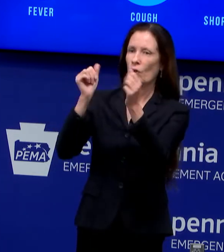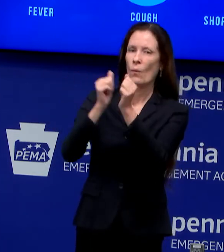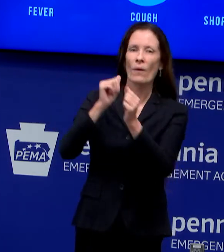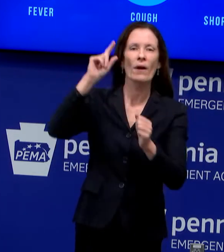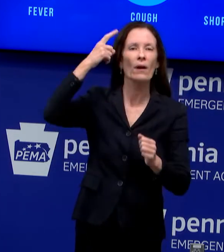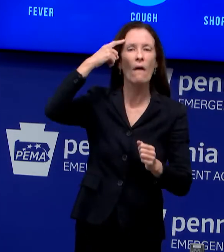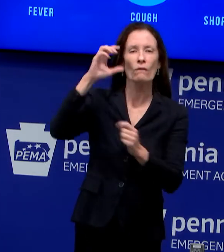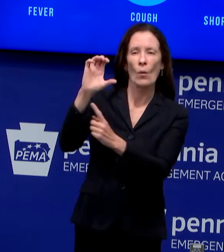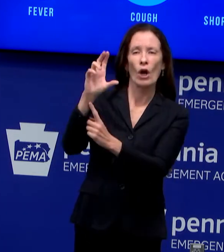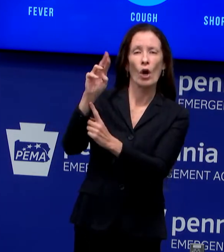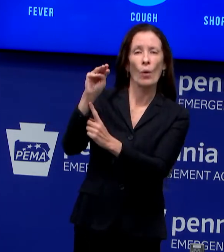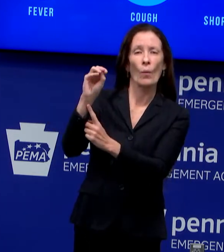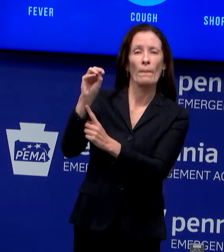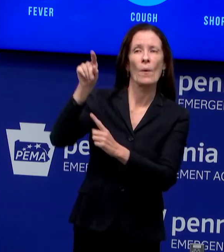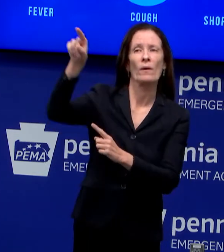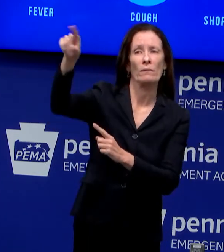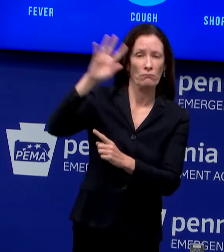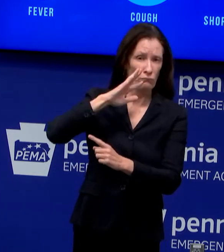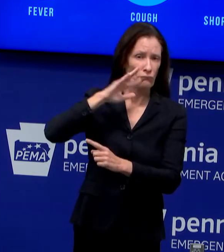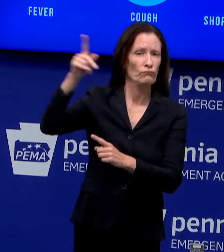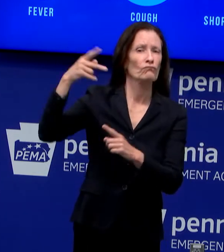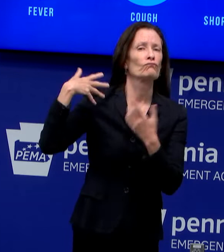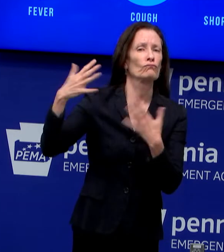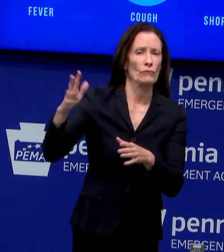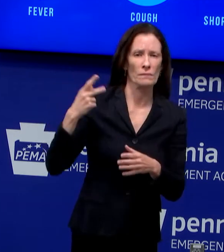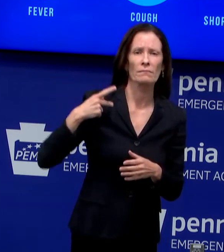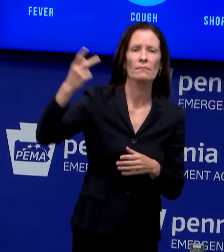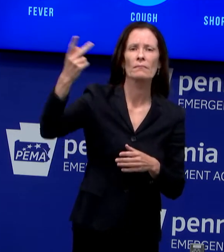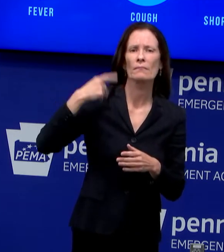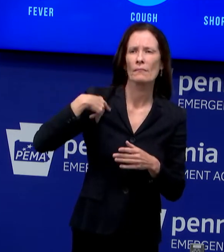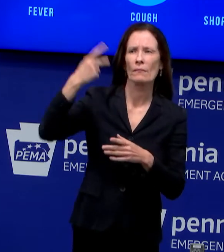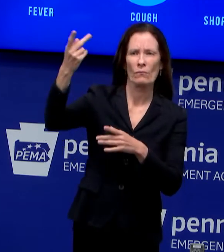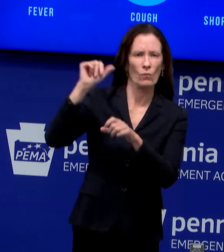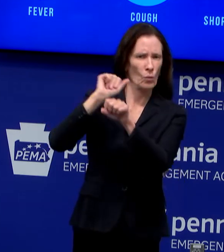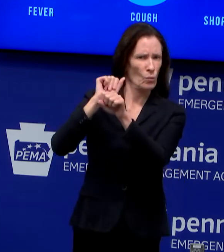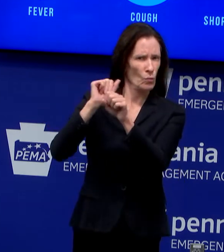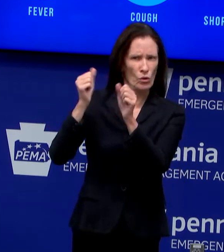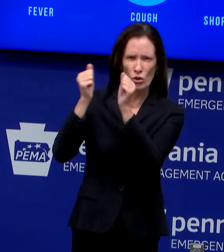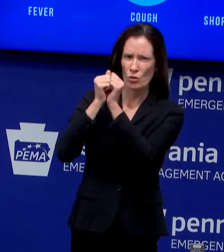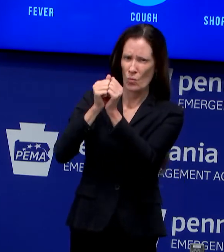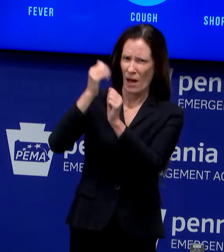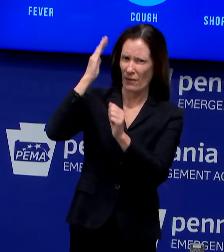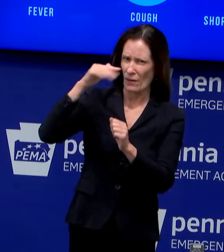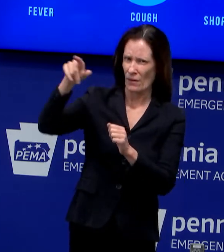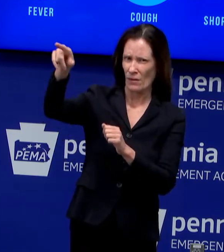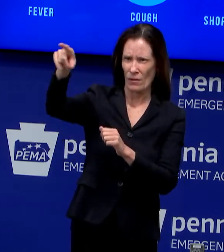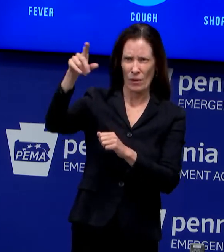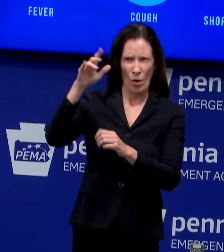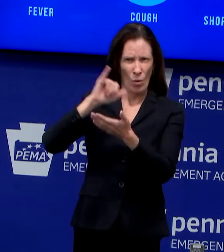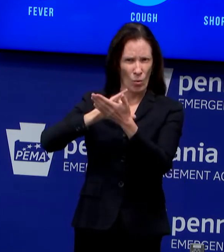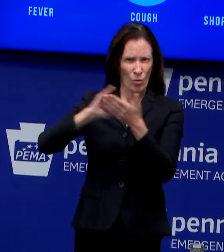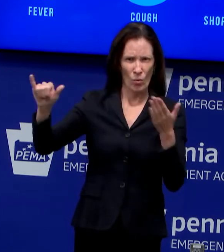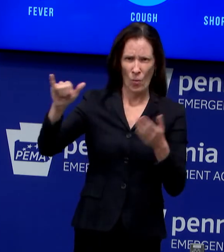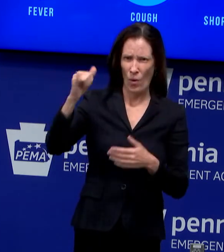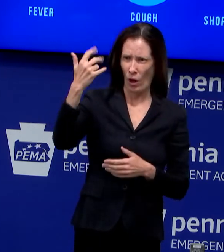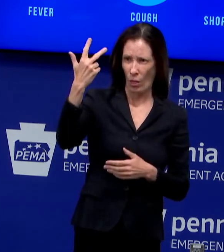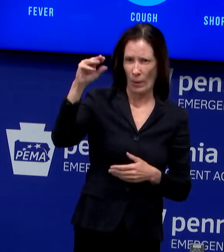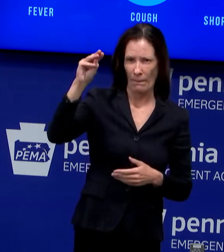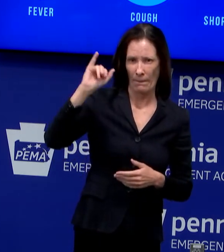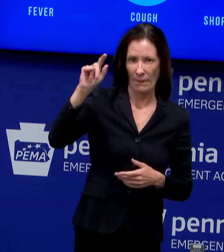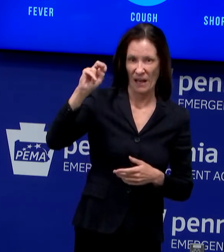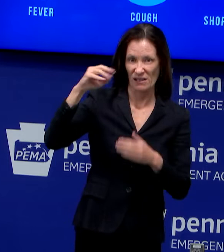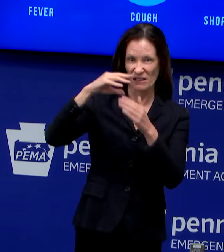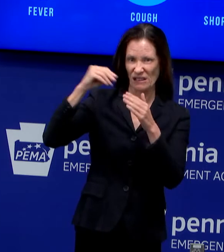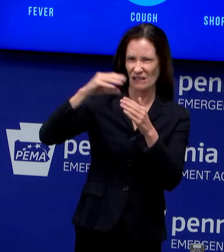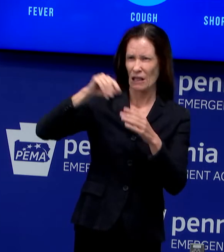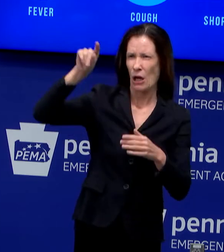power. New York alone is going to buy $3 billion worth of materials, all of us together, probably more than $5